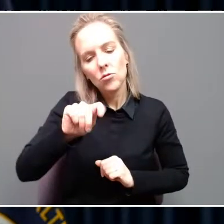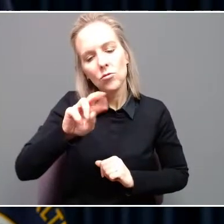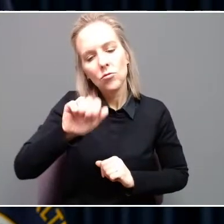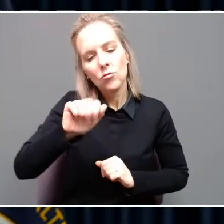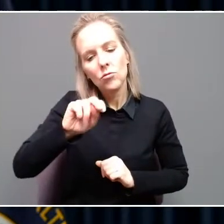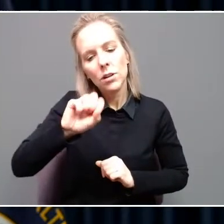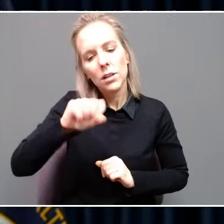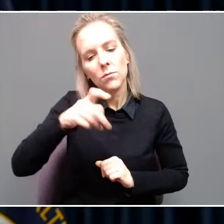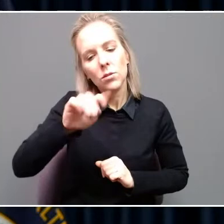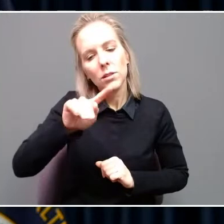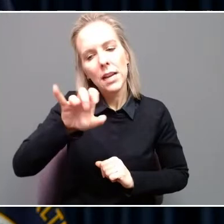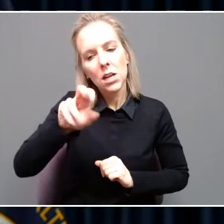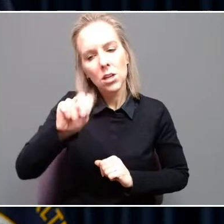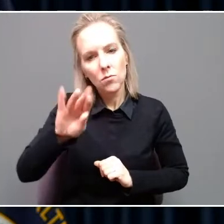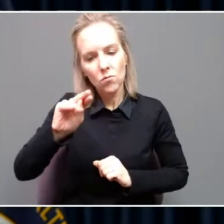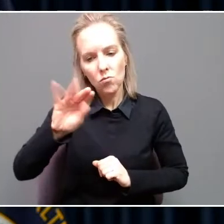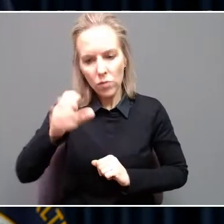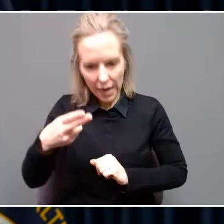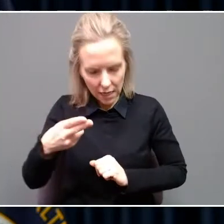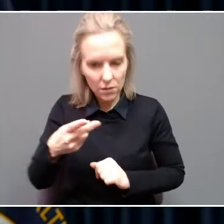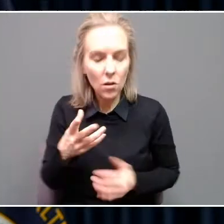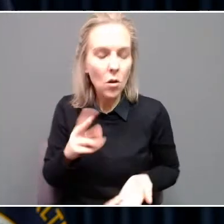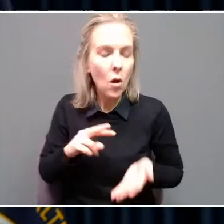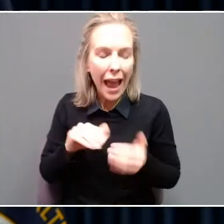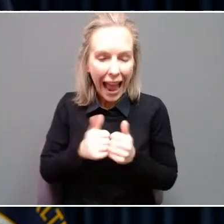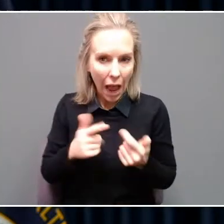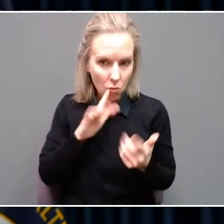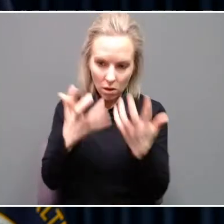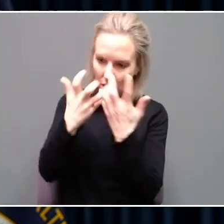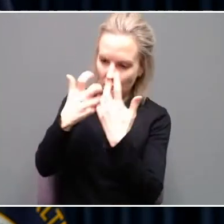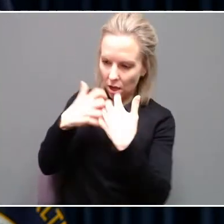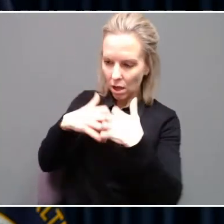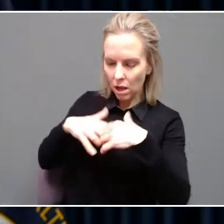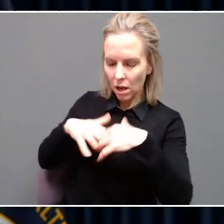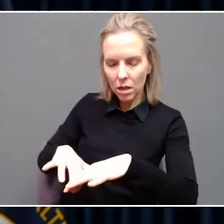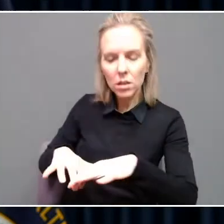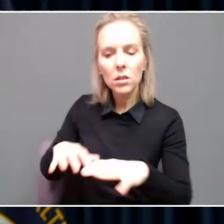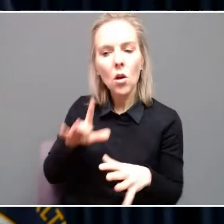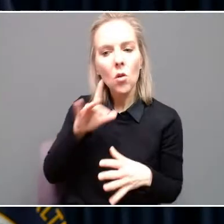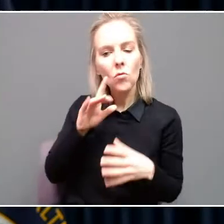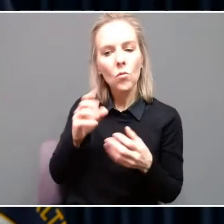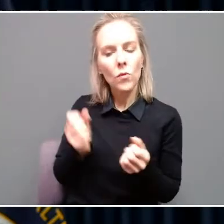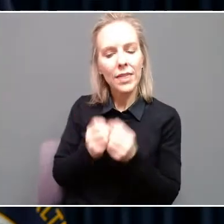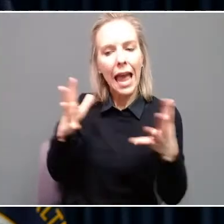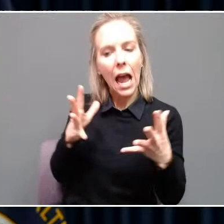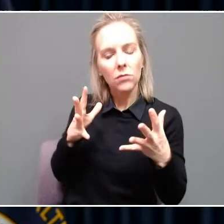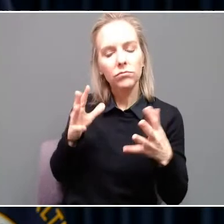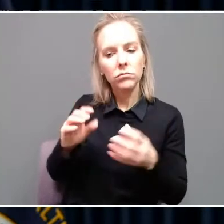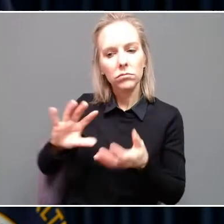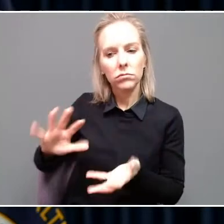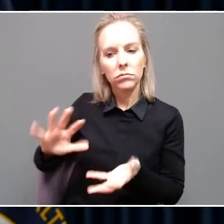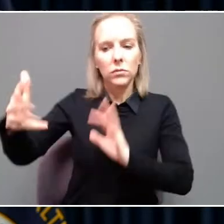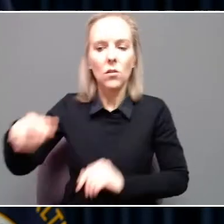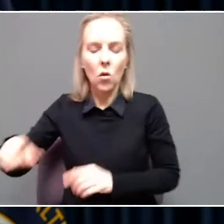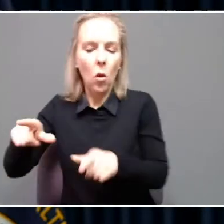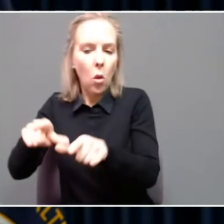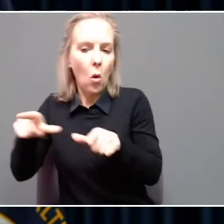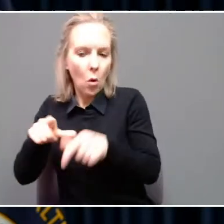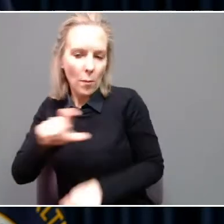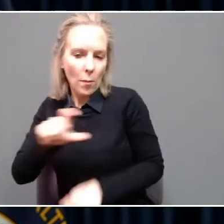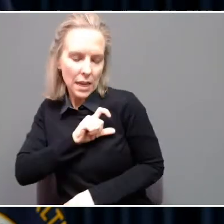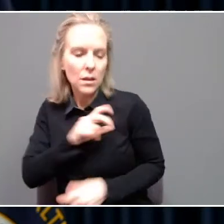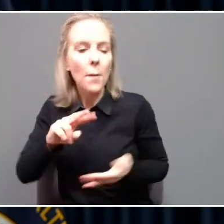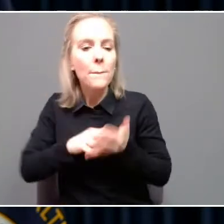work will not cause any additional disruption to local law enforcement. They will eventually be able to take a juvenile to